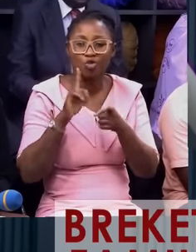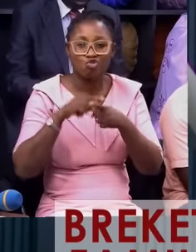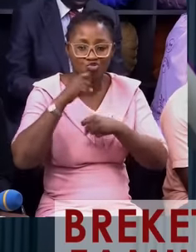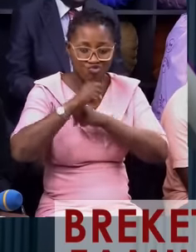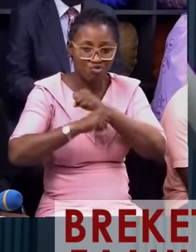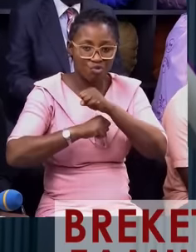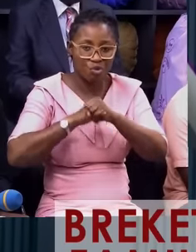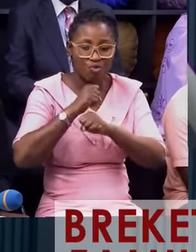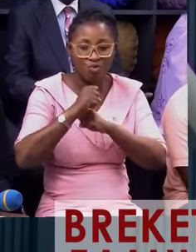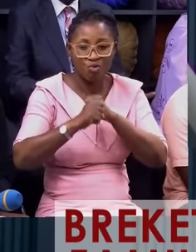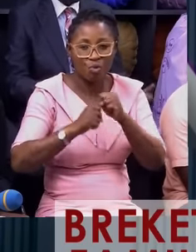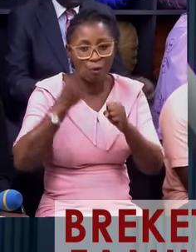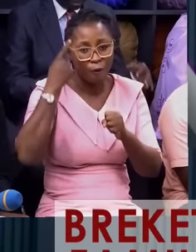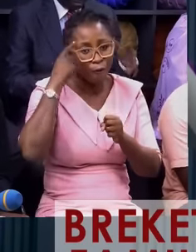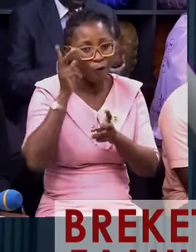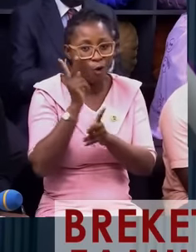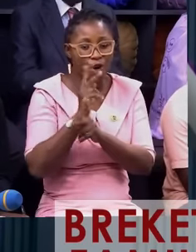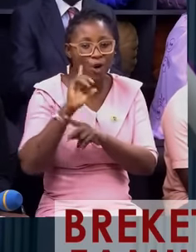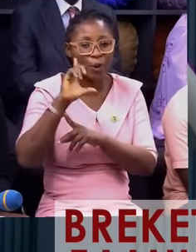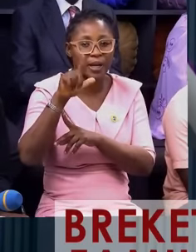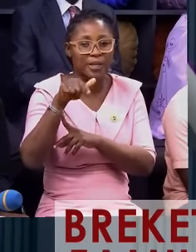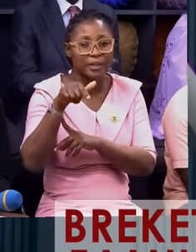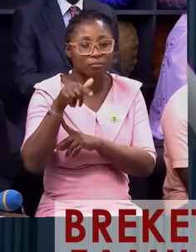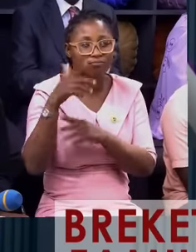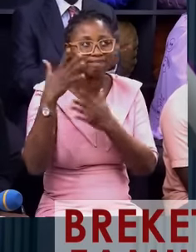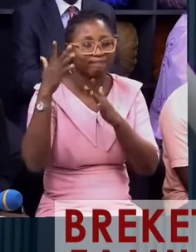struggle for to struggle for